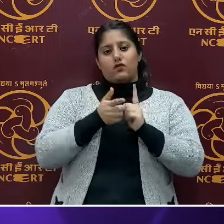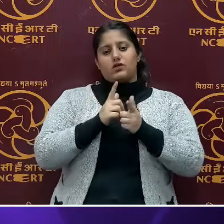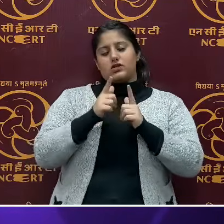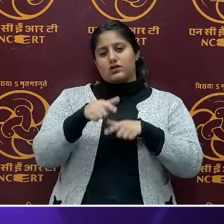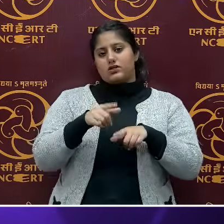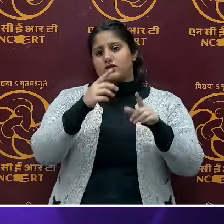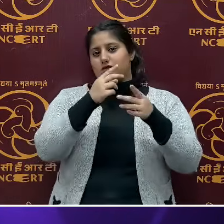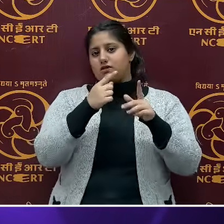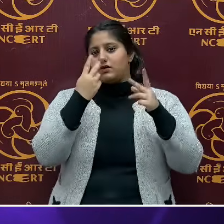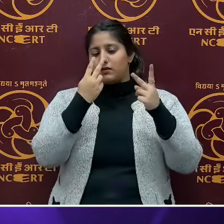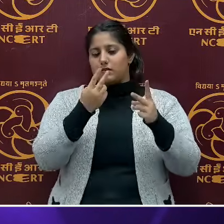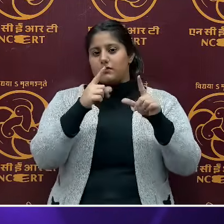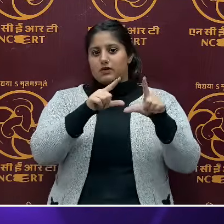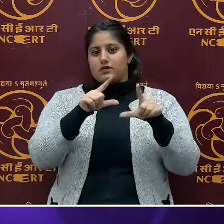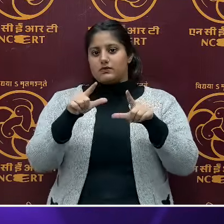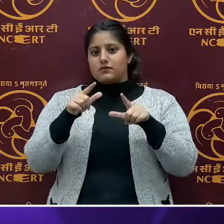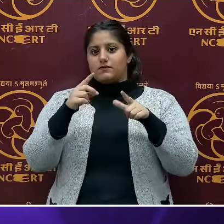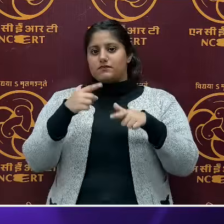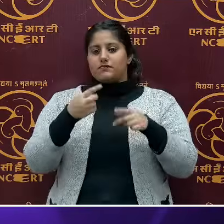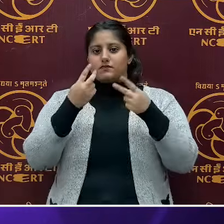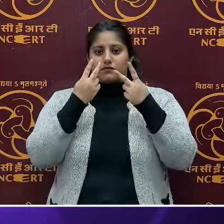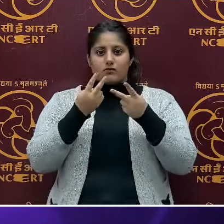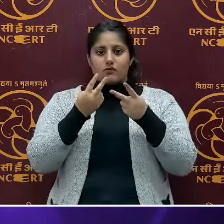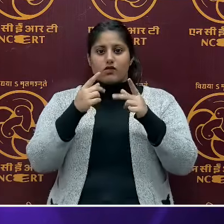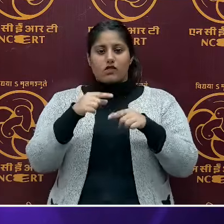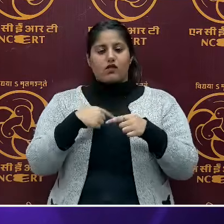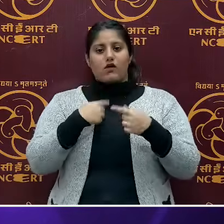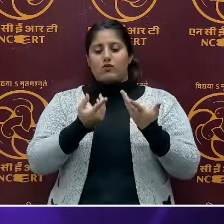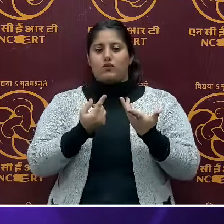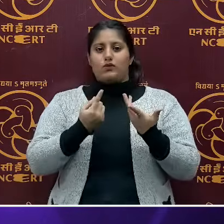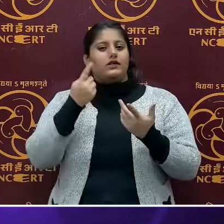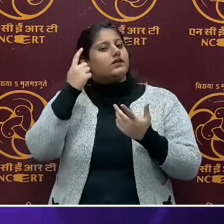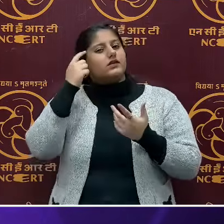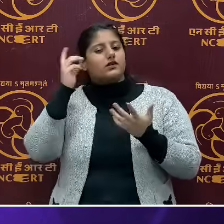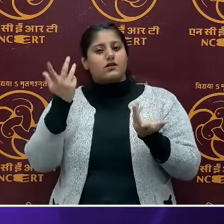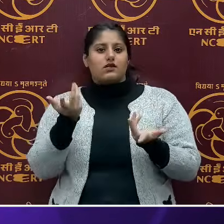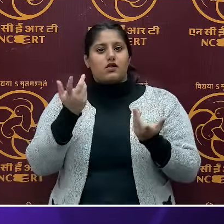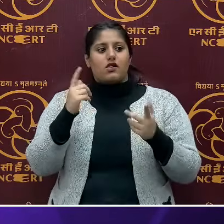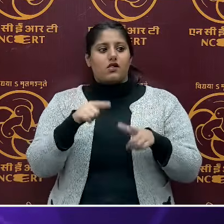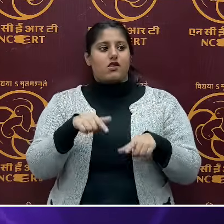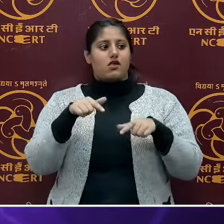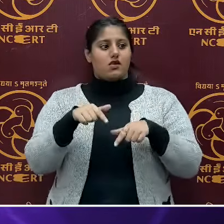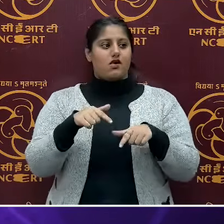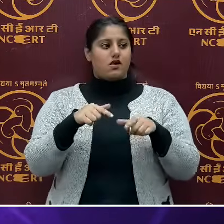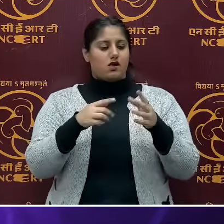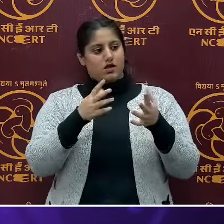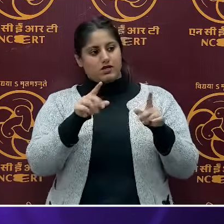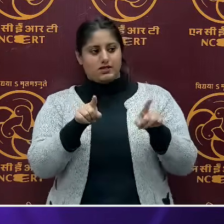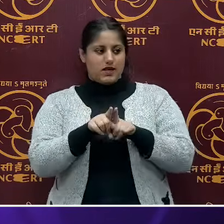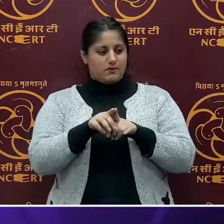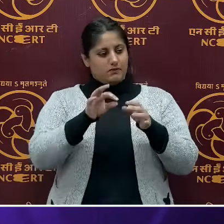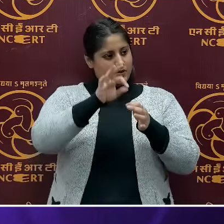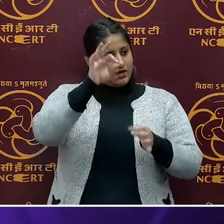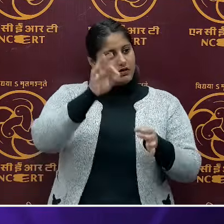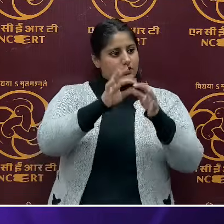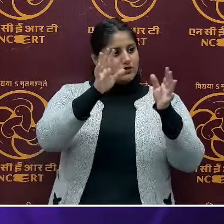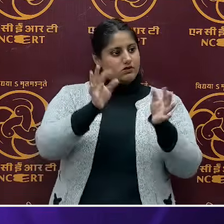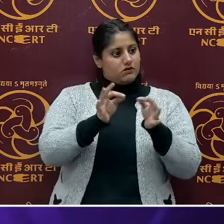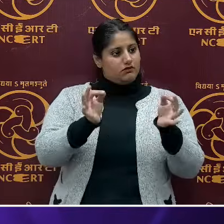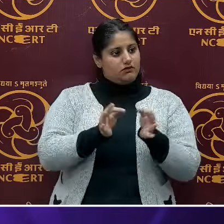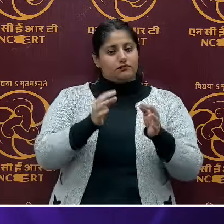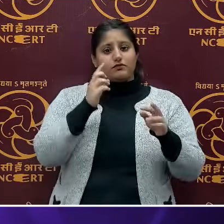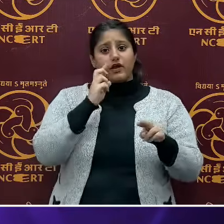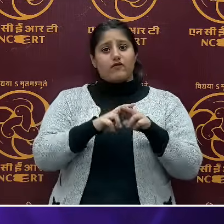scenario, if we can see the image, so just by looking at it, you can just take a guess. Yes. Okay, so this looks similar, uska size and everything. But